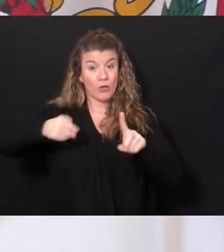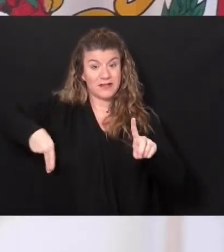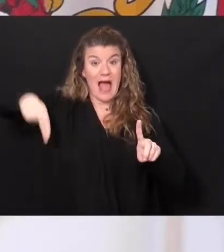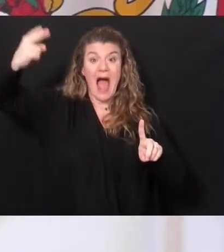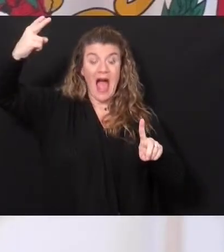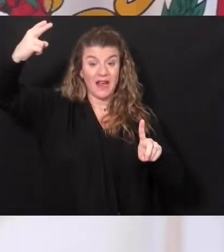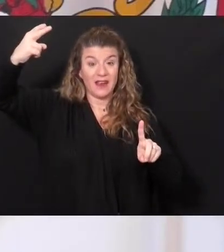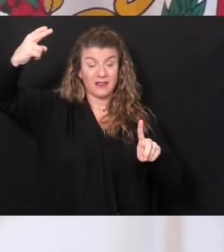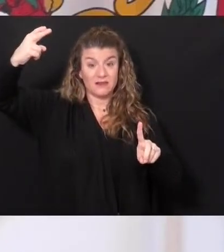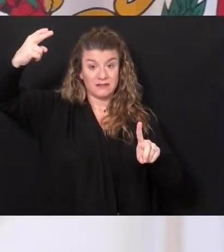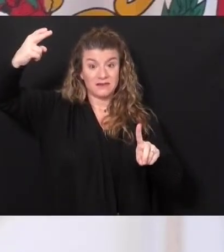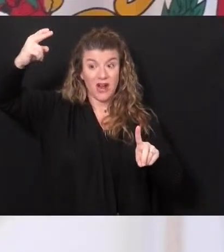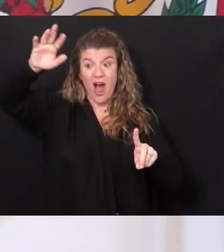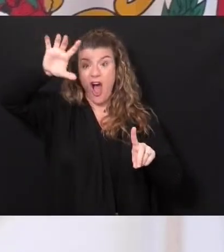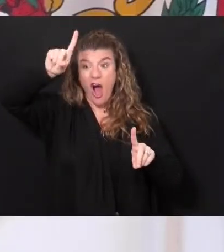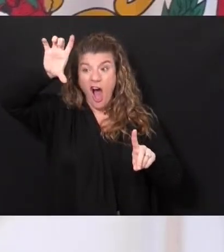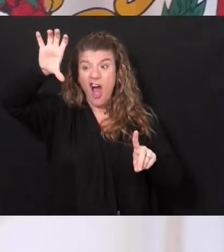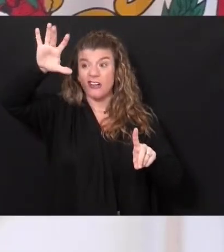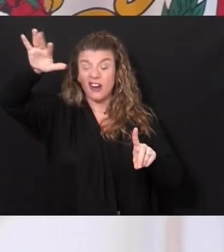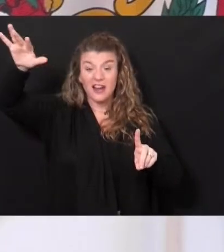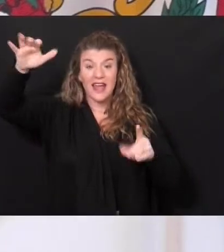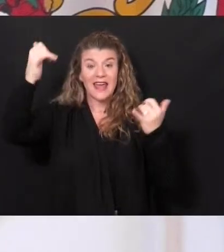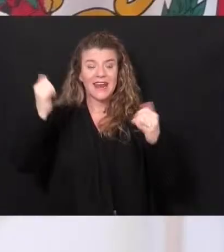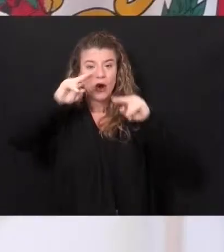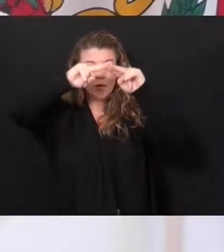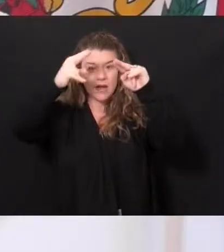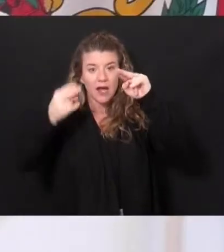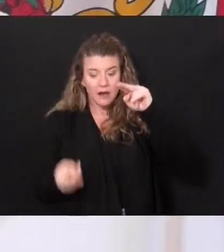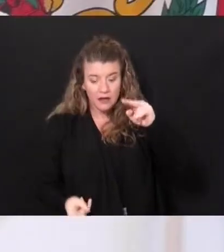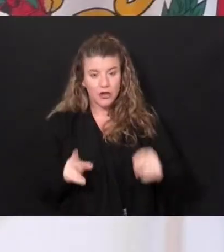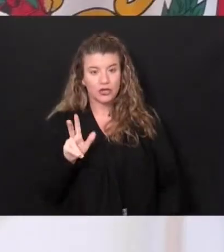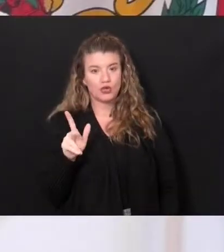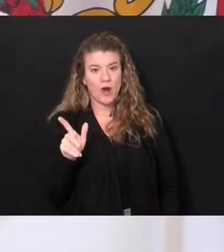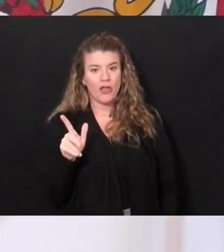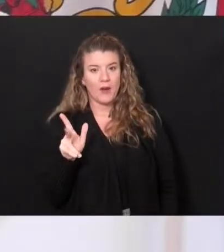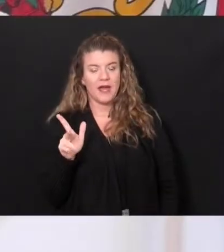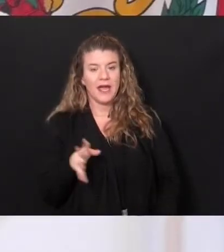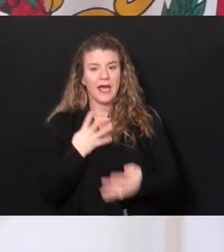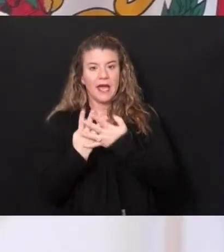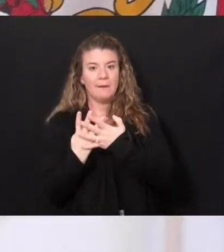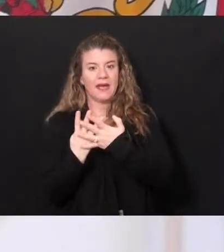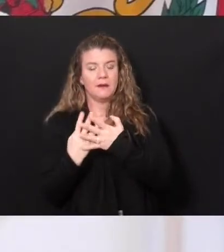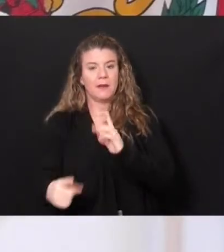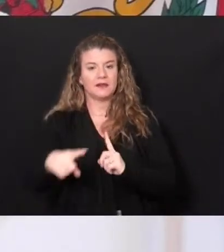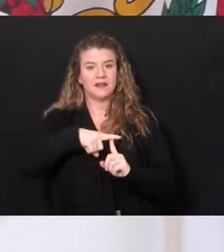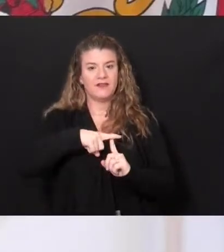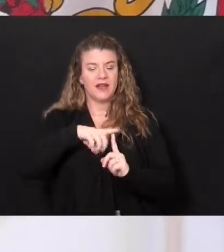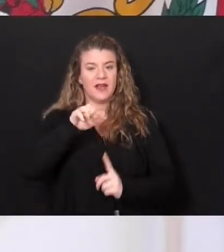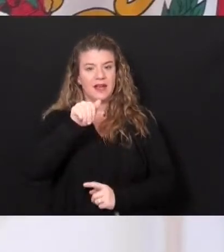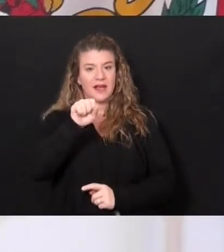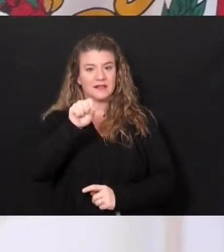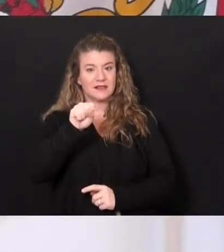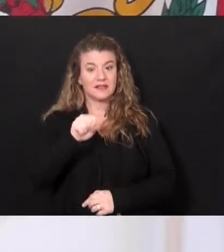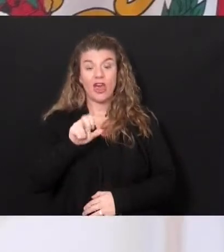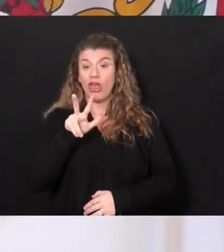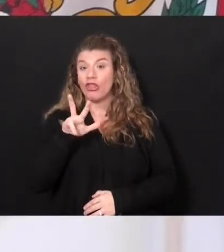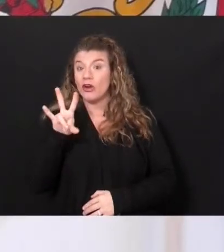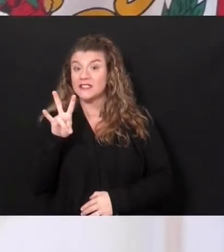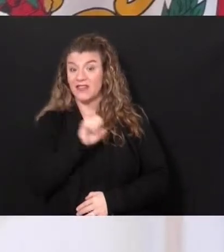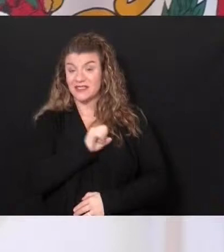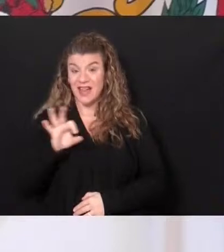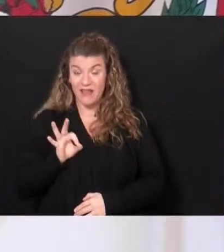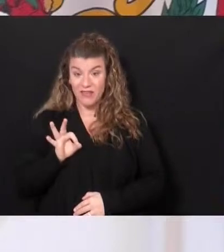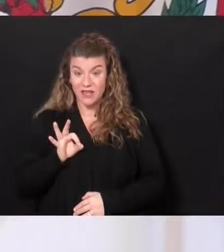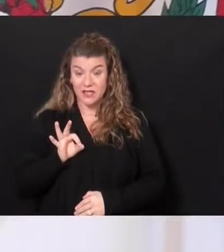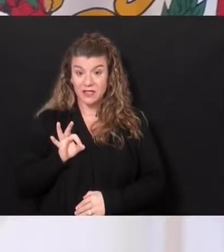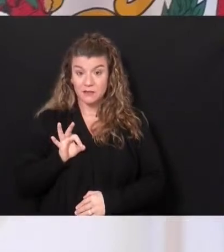hundreds. We're down to 23 inmate cases in West Virginia, 37 staff